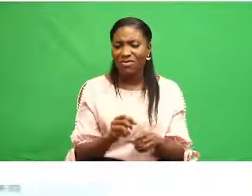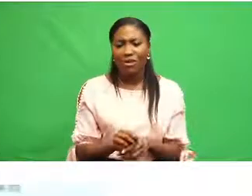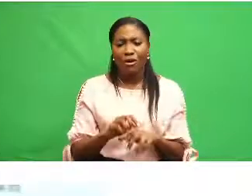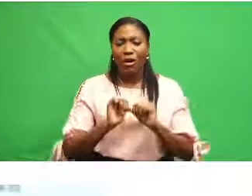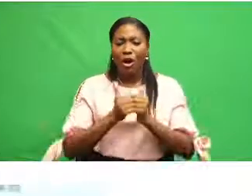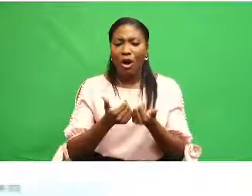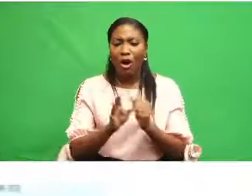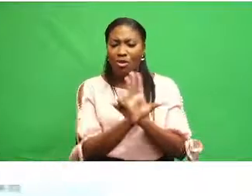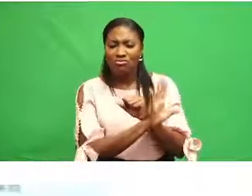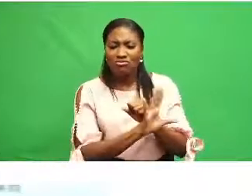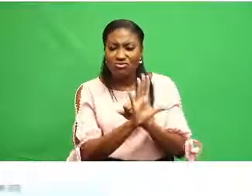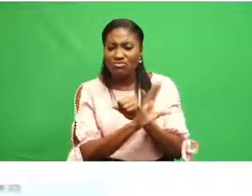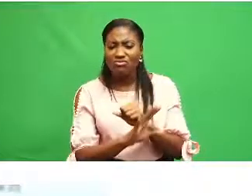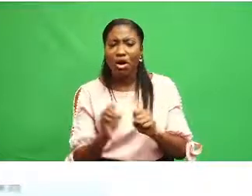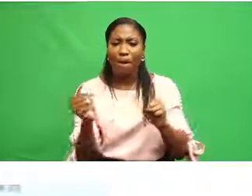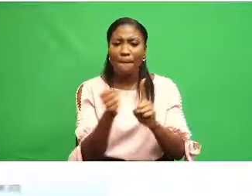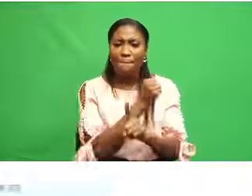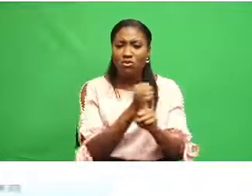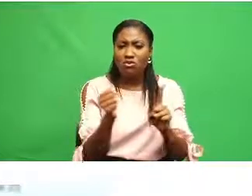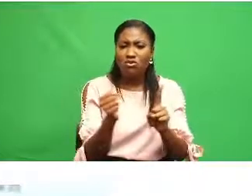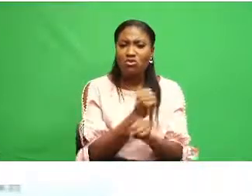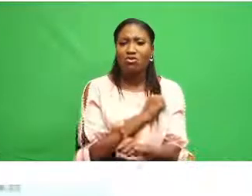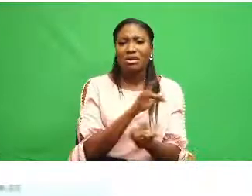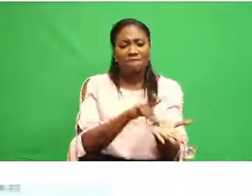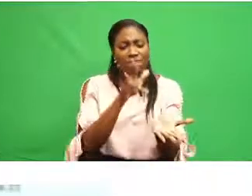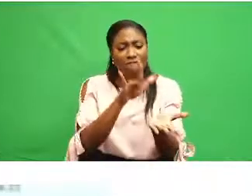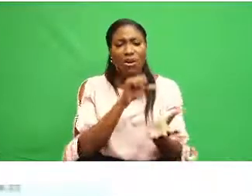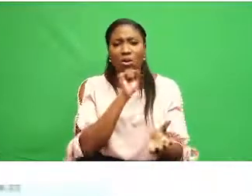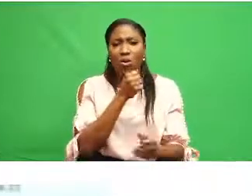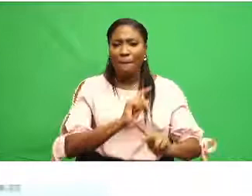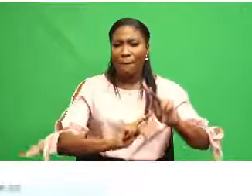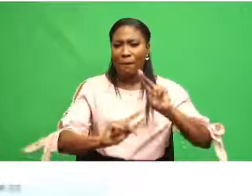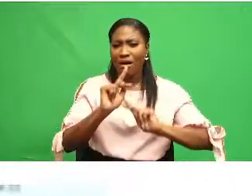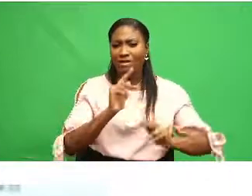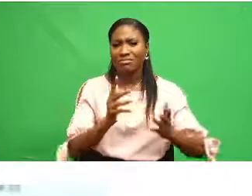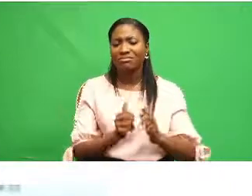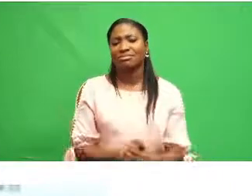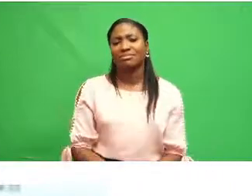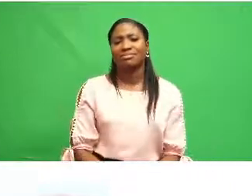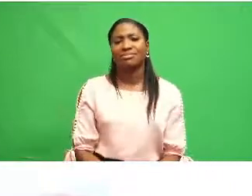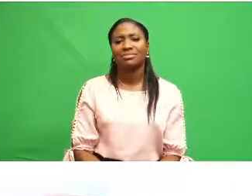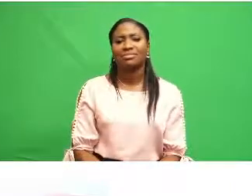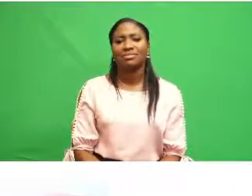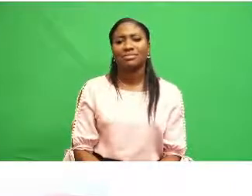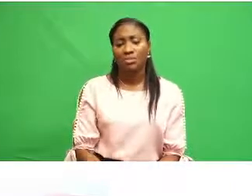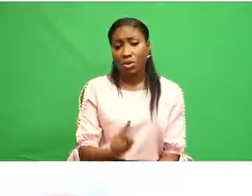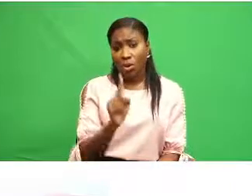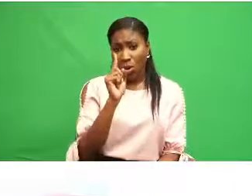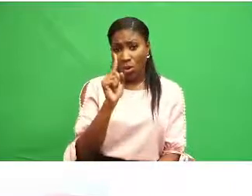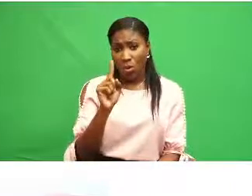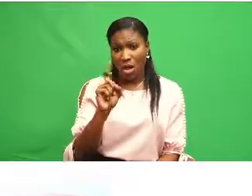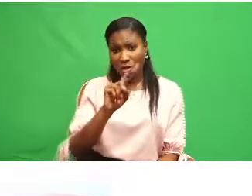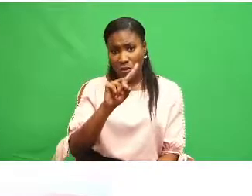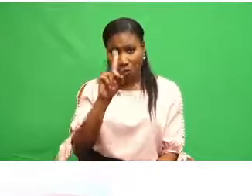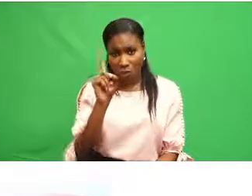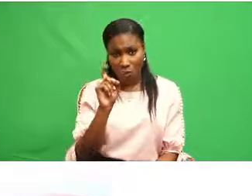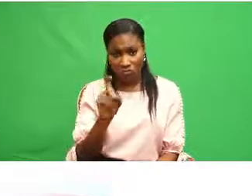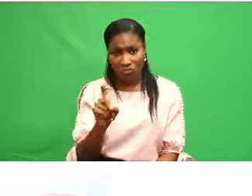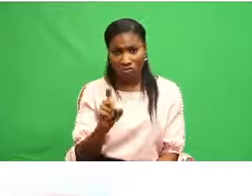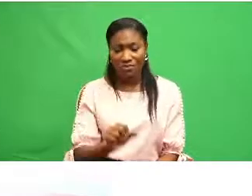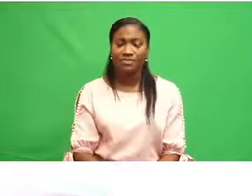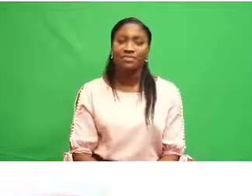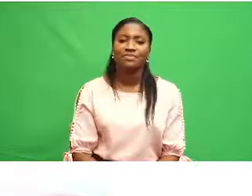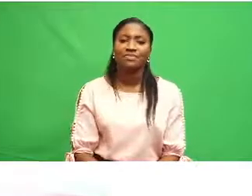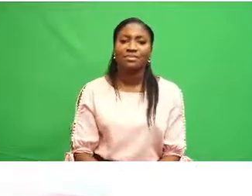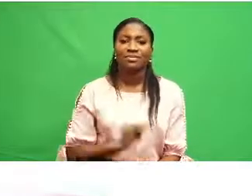And Mr. Polanyi, one of the questions, and I'm pretty sure that was on